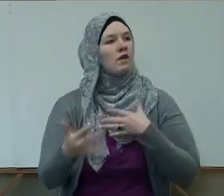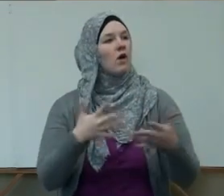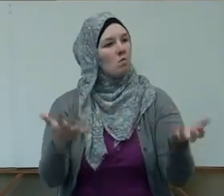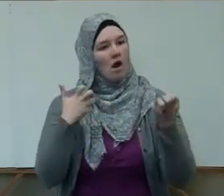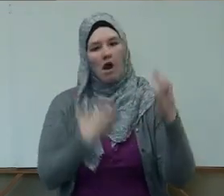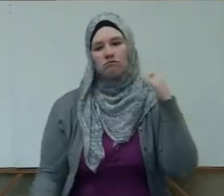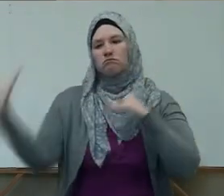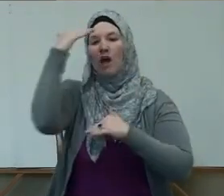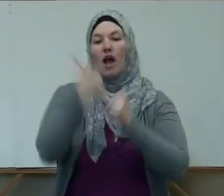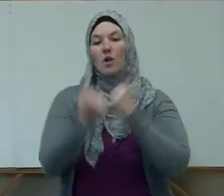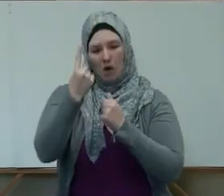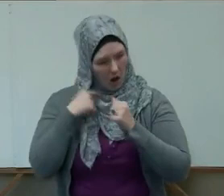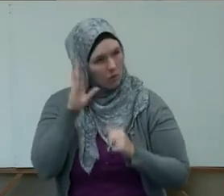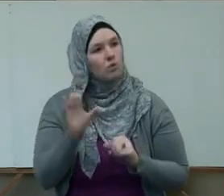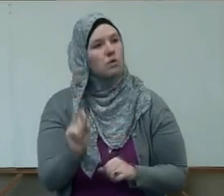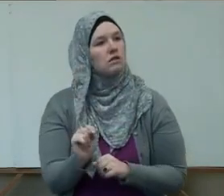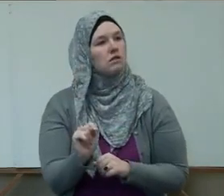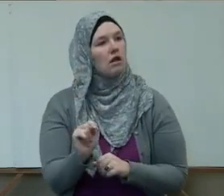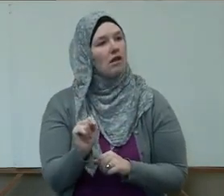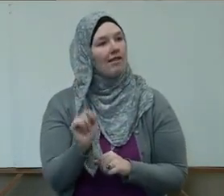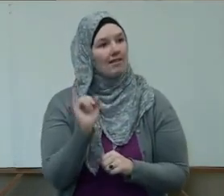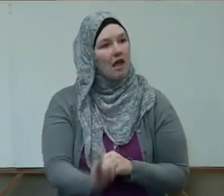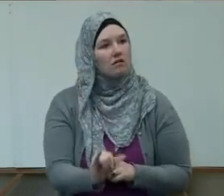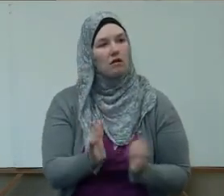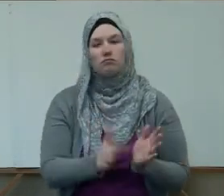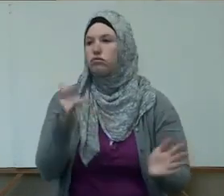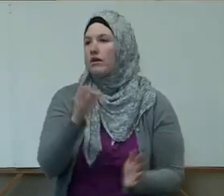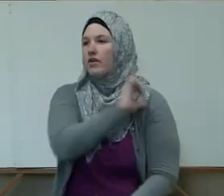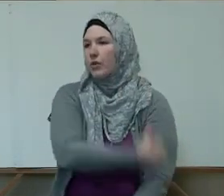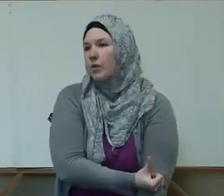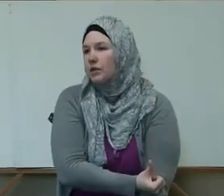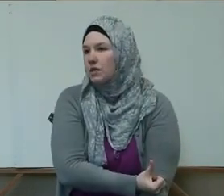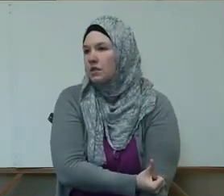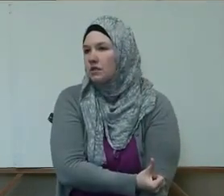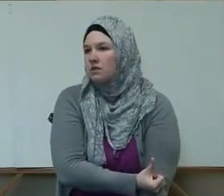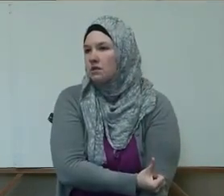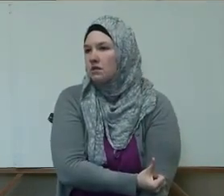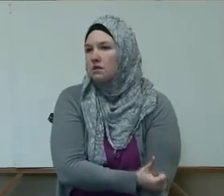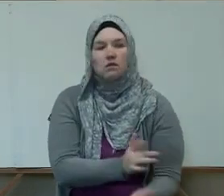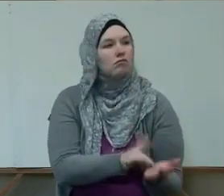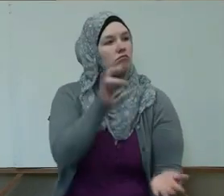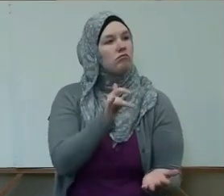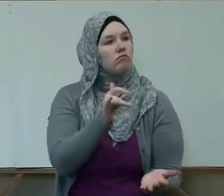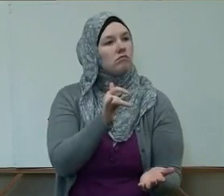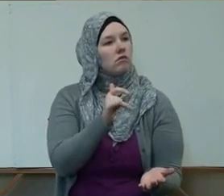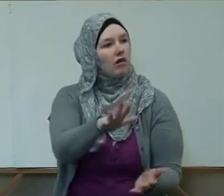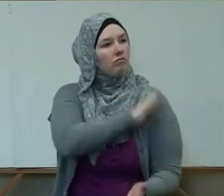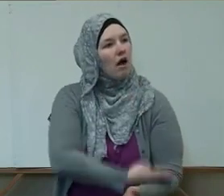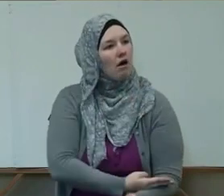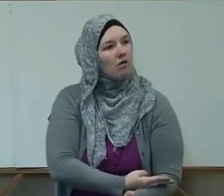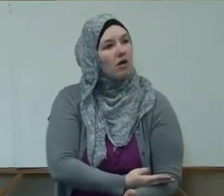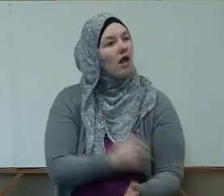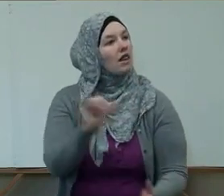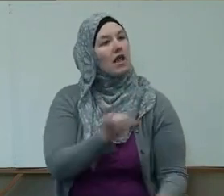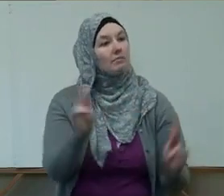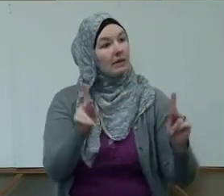and we are going to do it. This is abuse of authority, abuse of power, and when helpless people, like the people